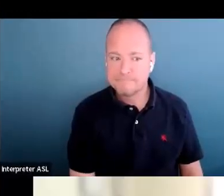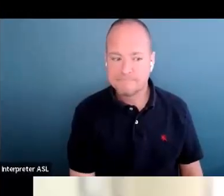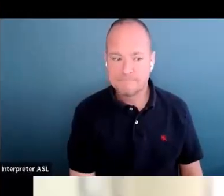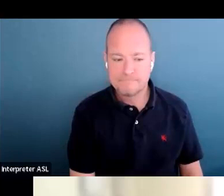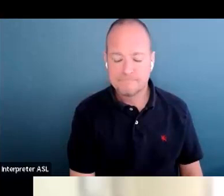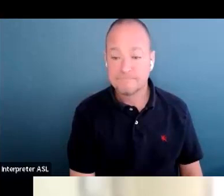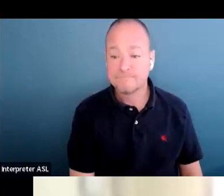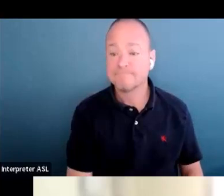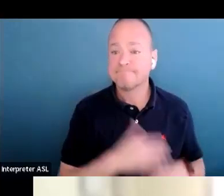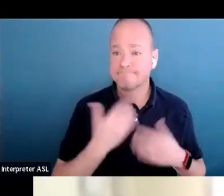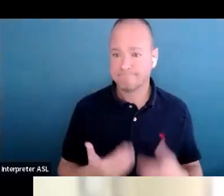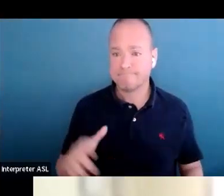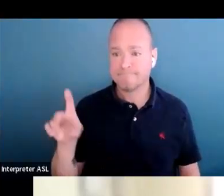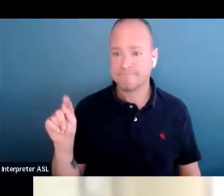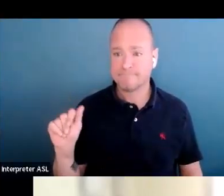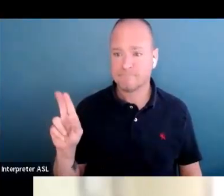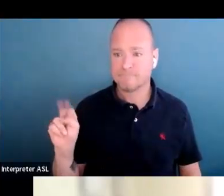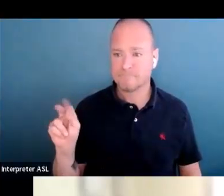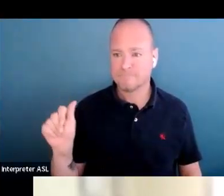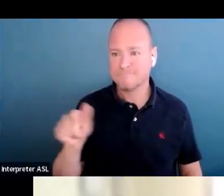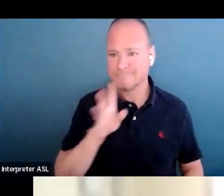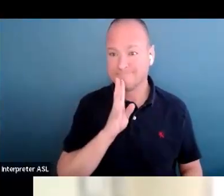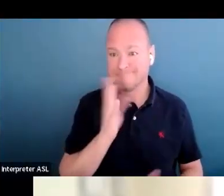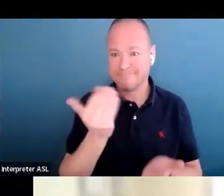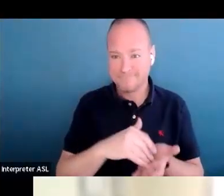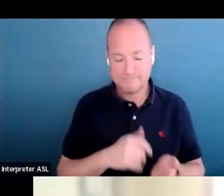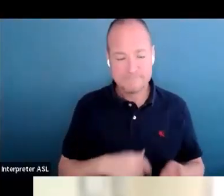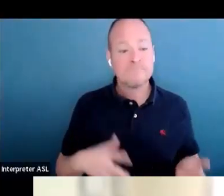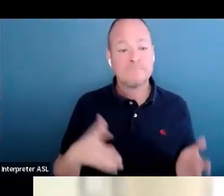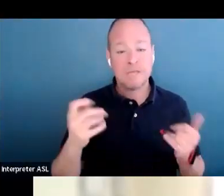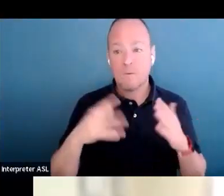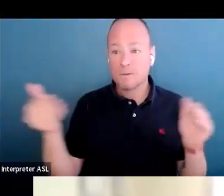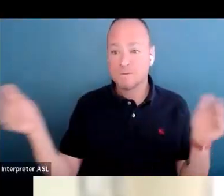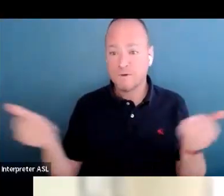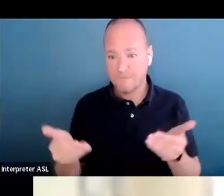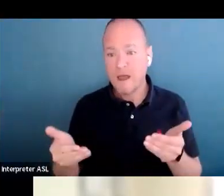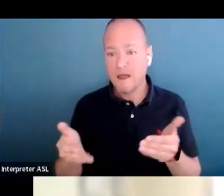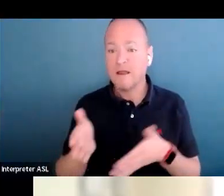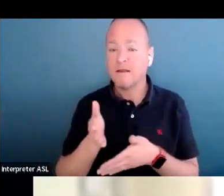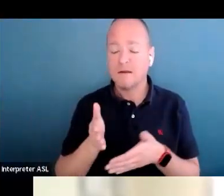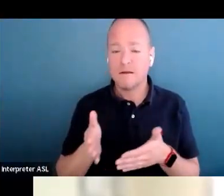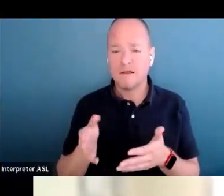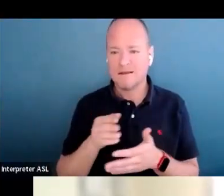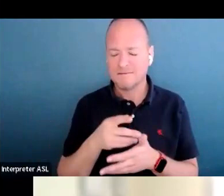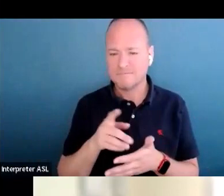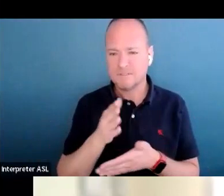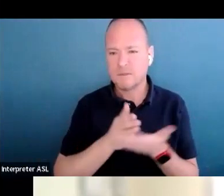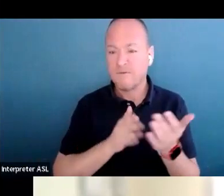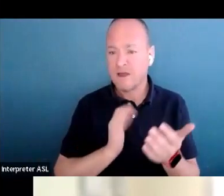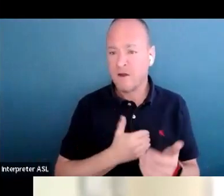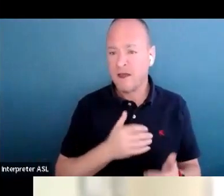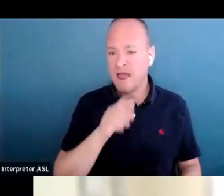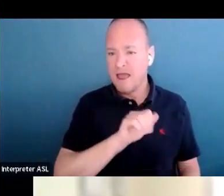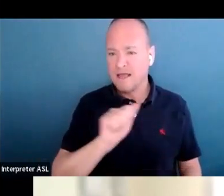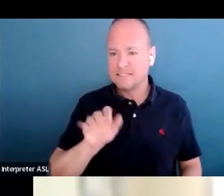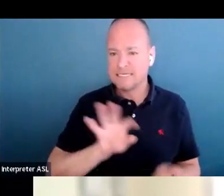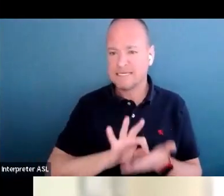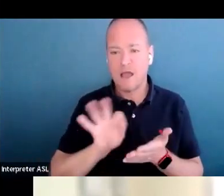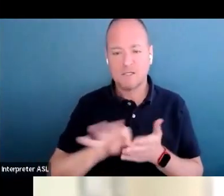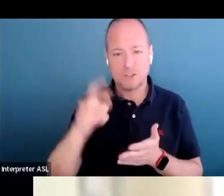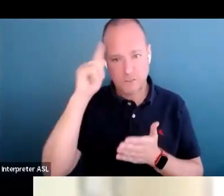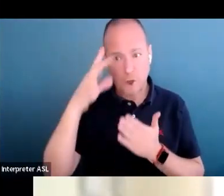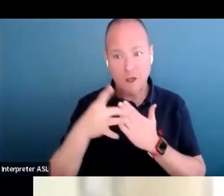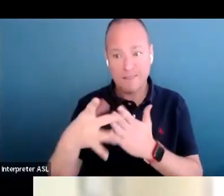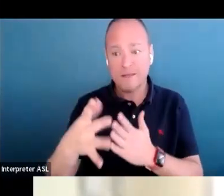This is Tana speaking again. And we'd now like to invite a couple of our AAC Counts thought leaders who were able